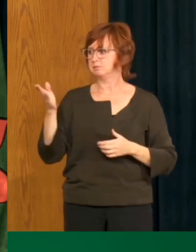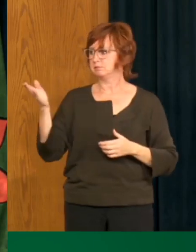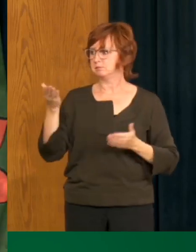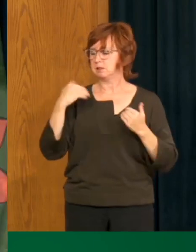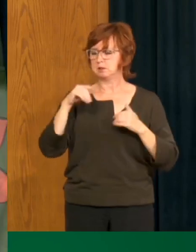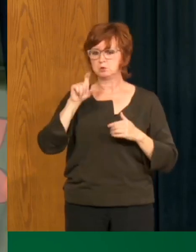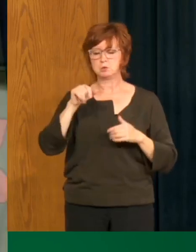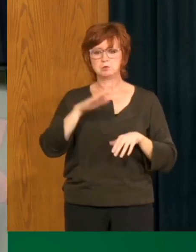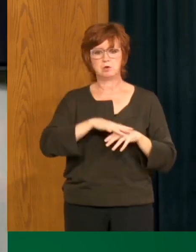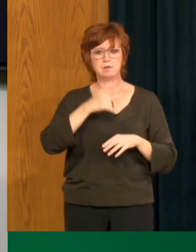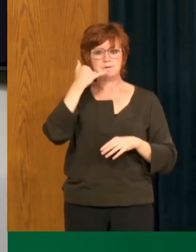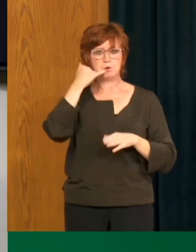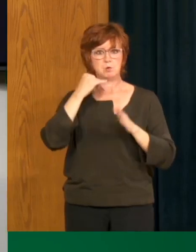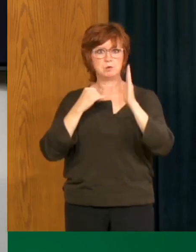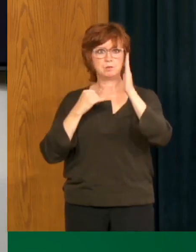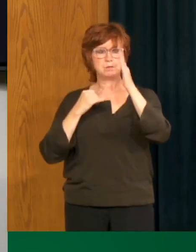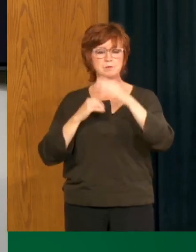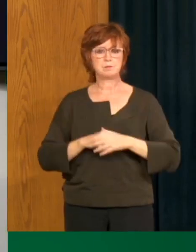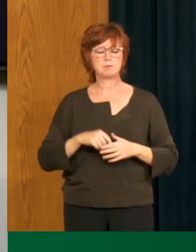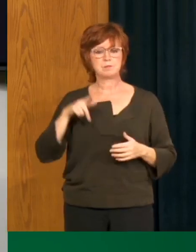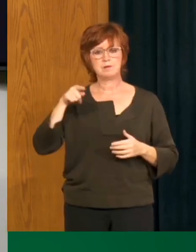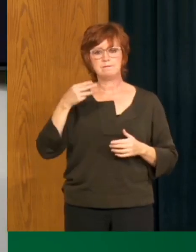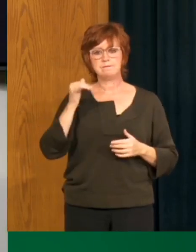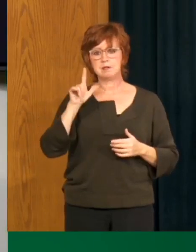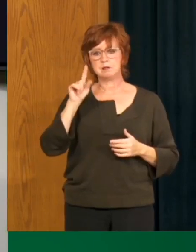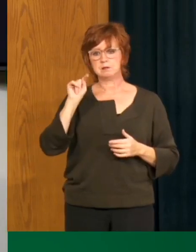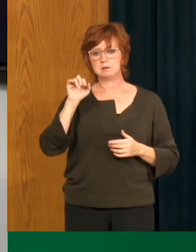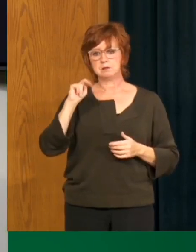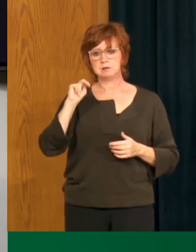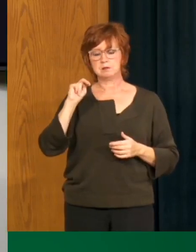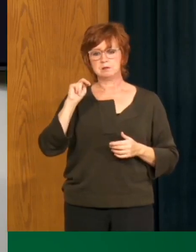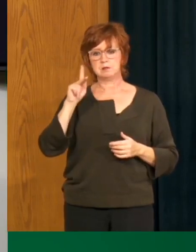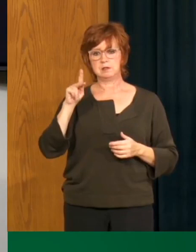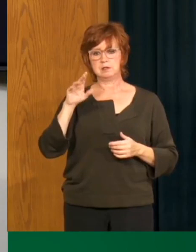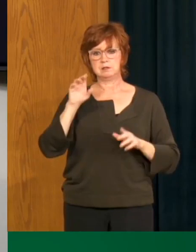next question on the phone line. We have Phil Tank with the Star Phoenix.